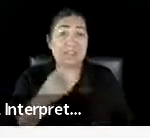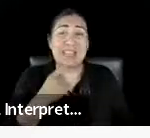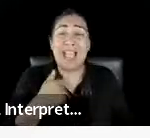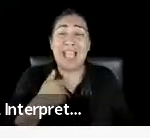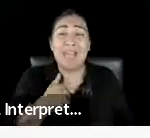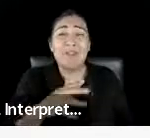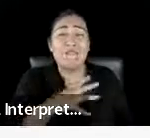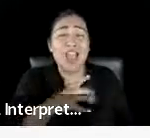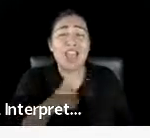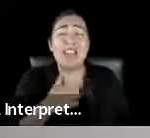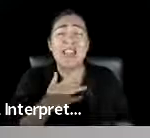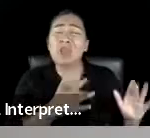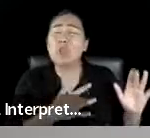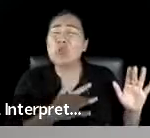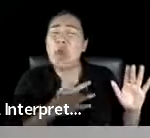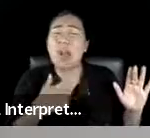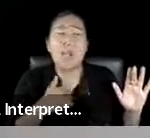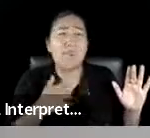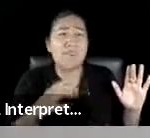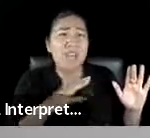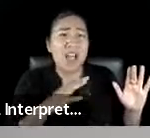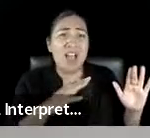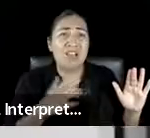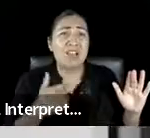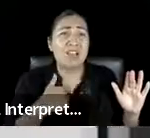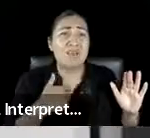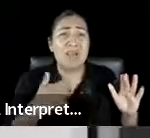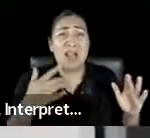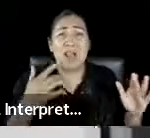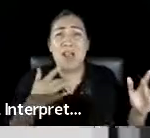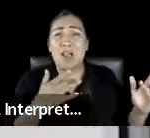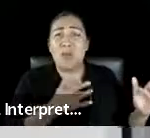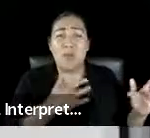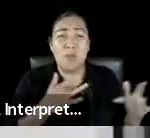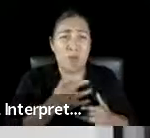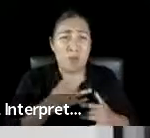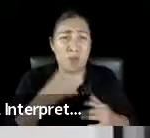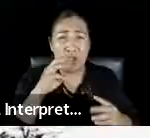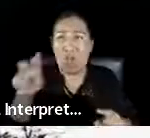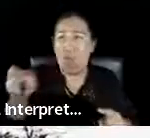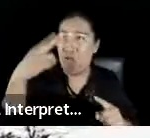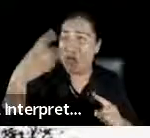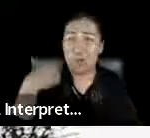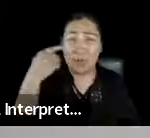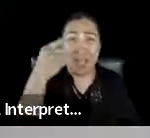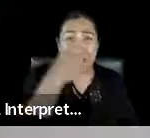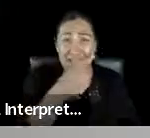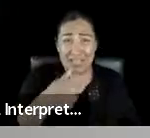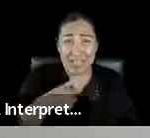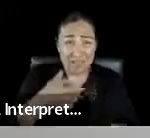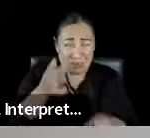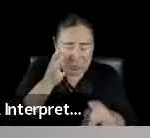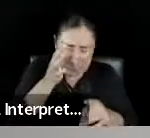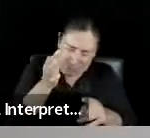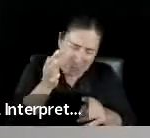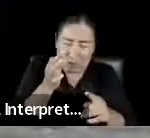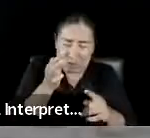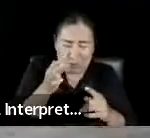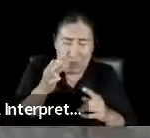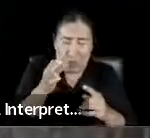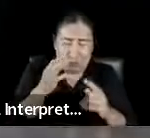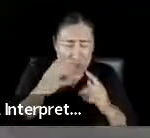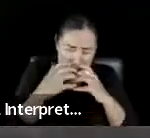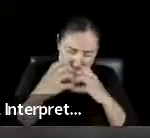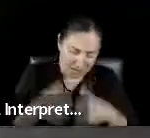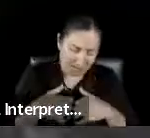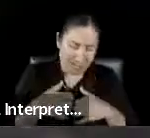I swear I'm fine. My words speak lies. Just look into my eyes. I'm so close to breaking. With held back sobs I'm shaking.